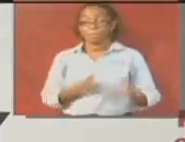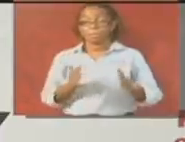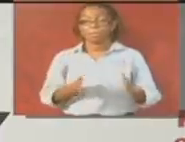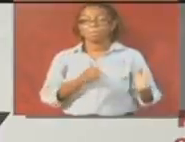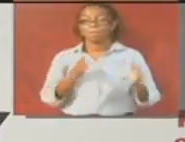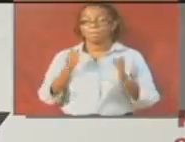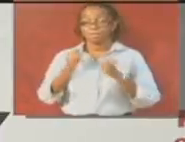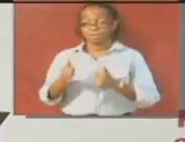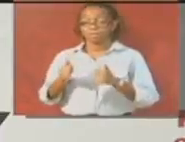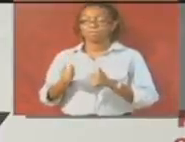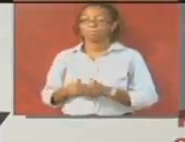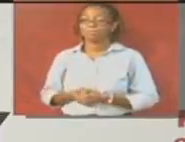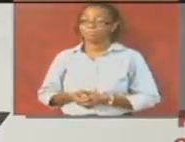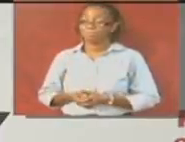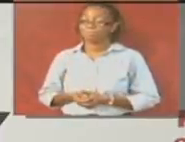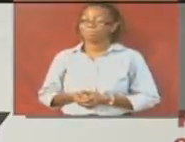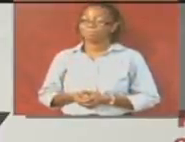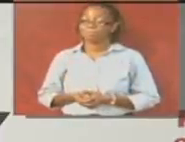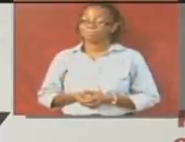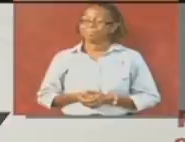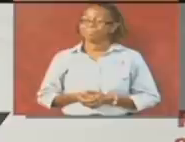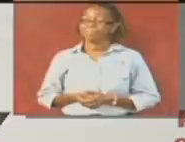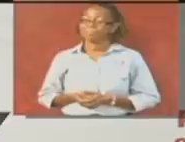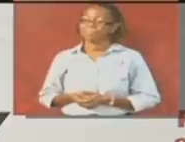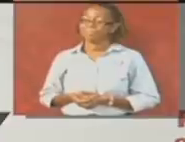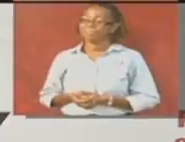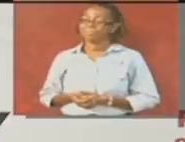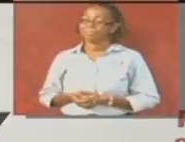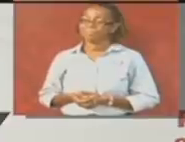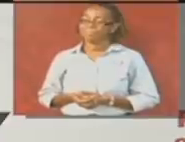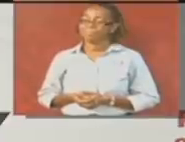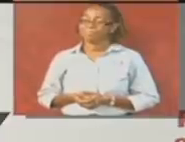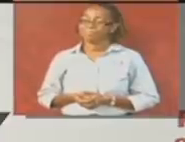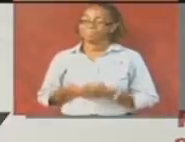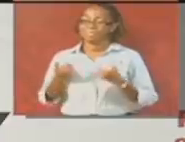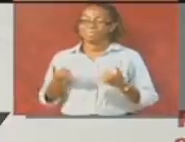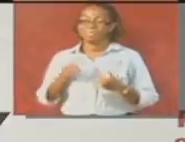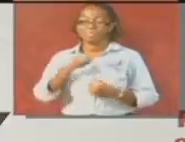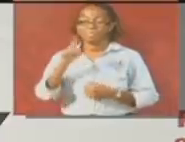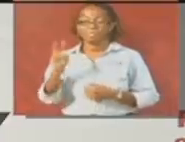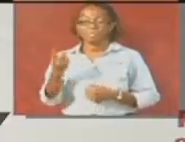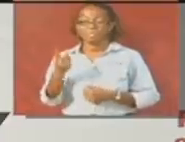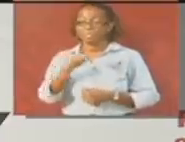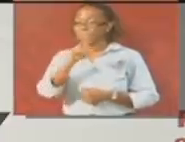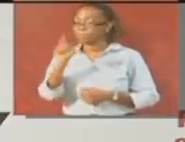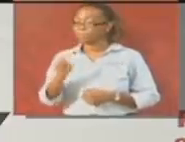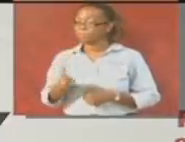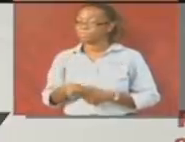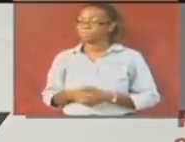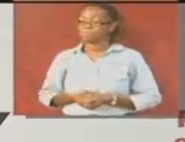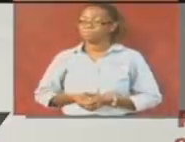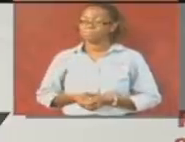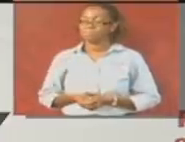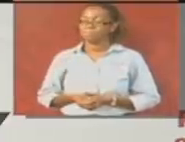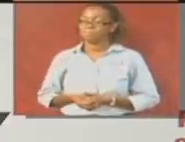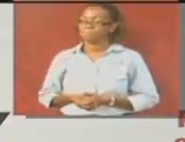plan. Now, with respect to the second question, I'm not sure exactly what difficulty you're referring to. We have